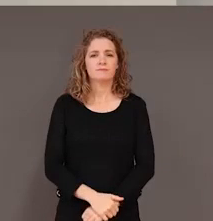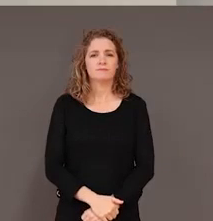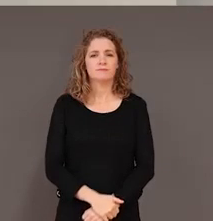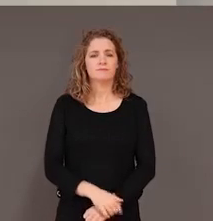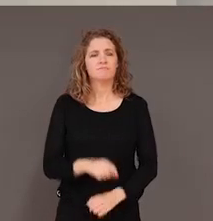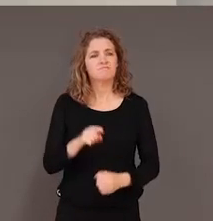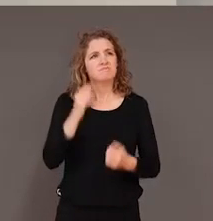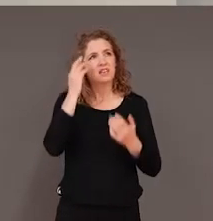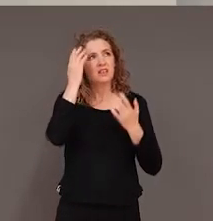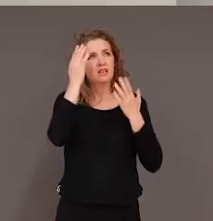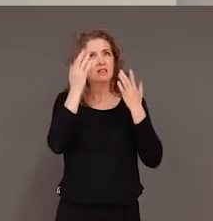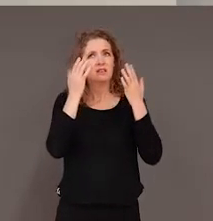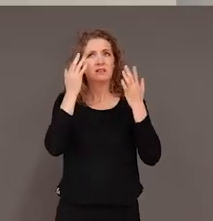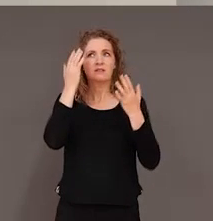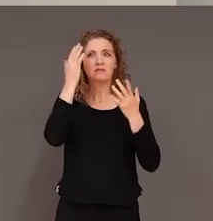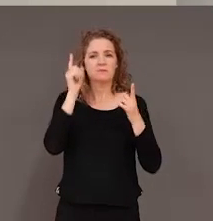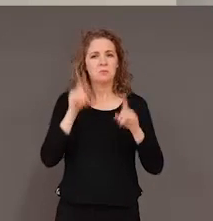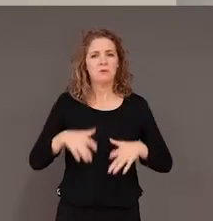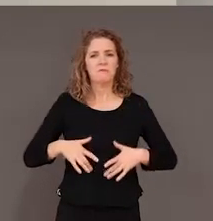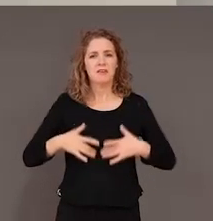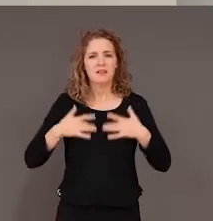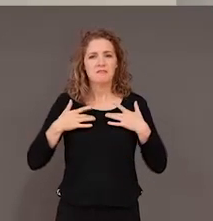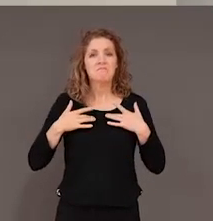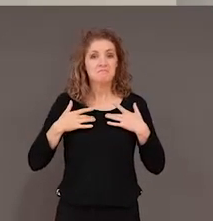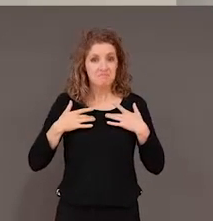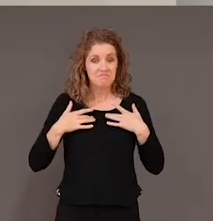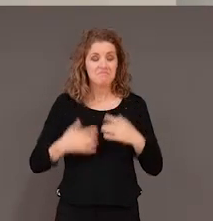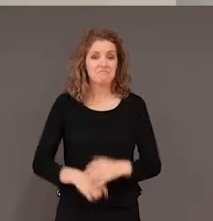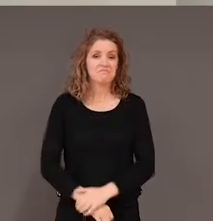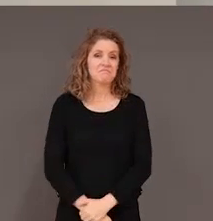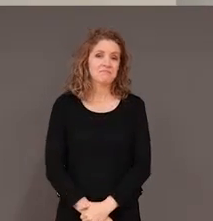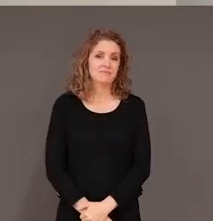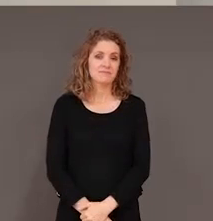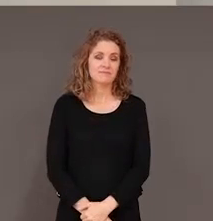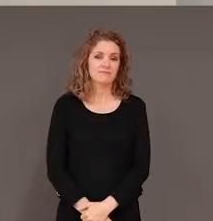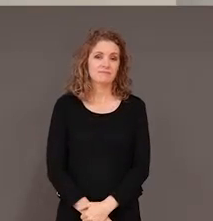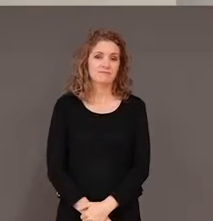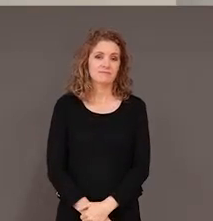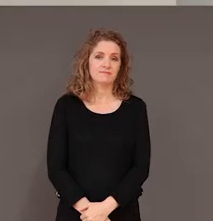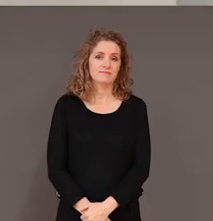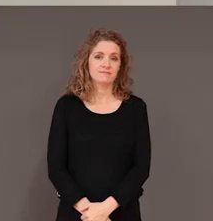And just have a think for a moment about how it was to do that exercise.